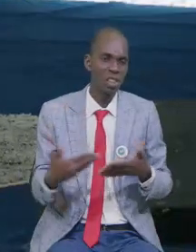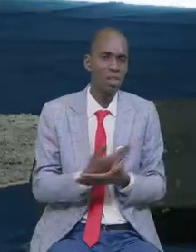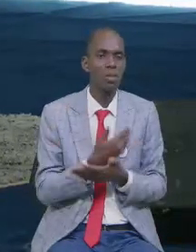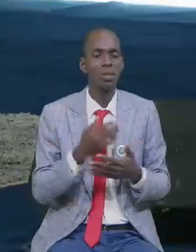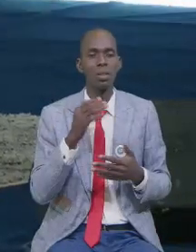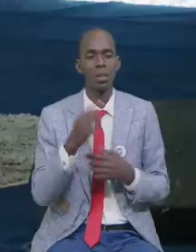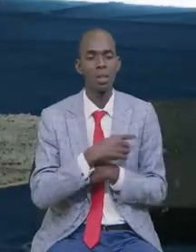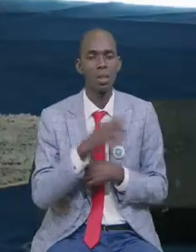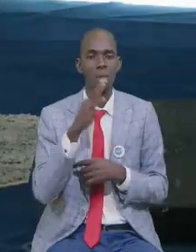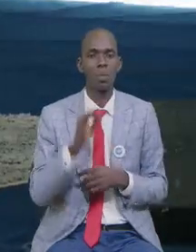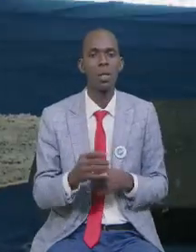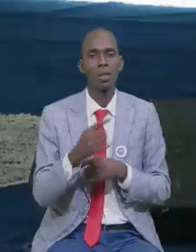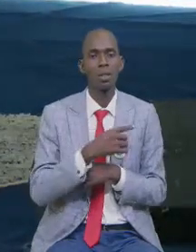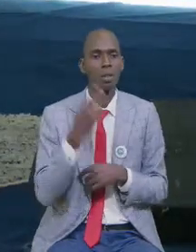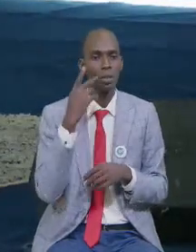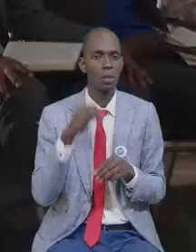day.